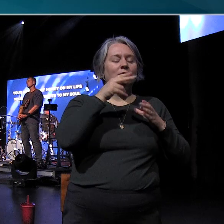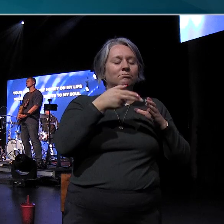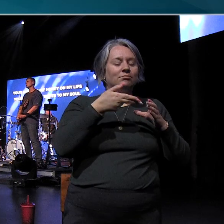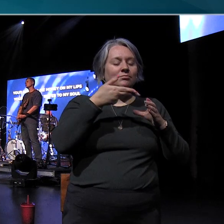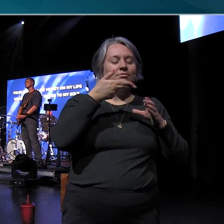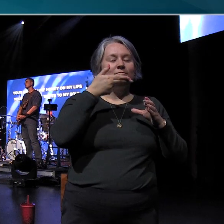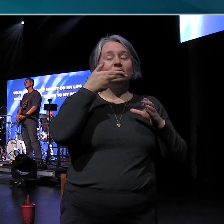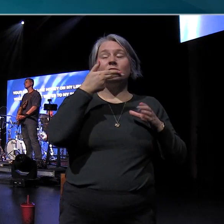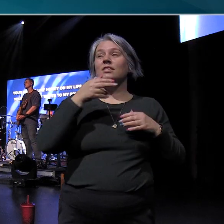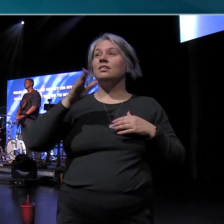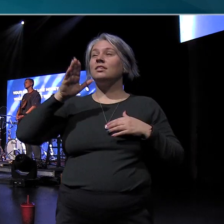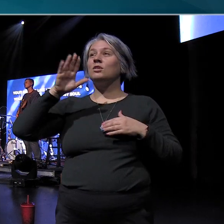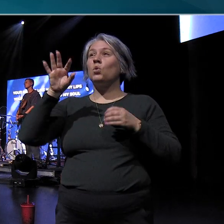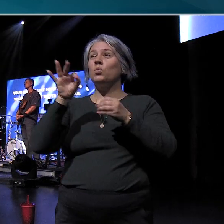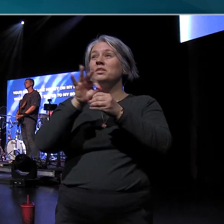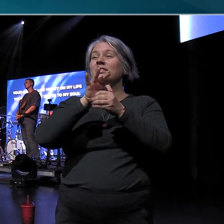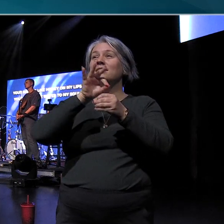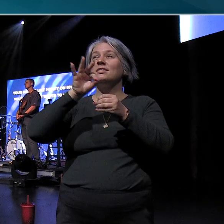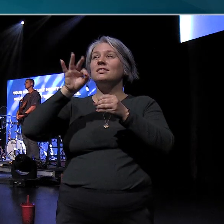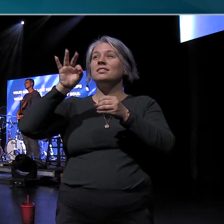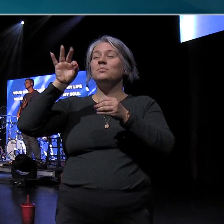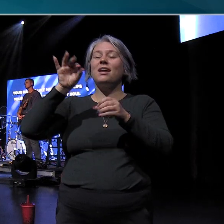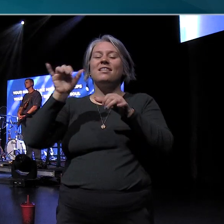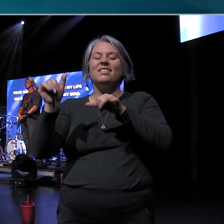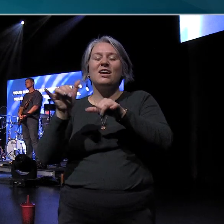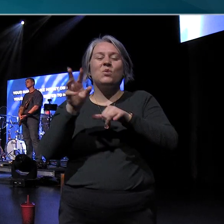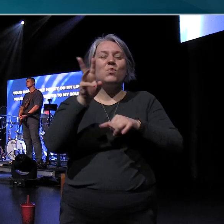Your spirit's like water.